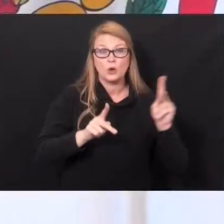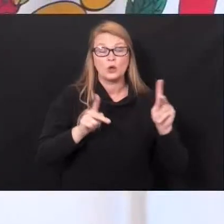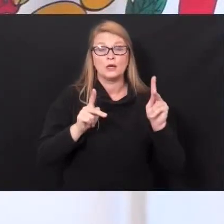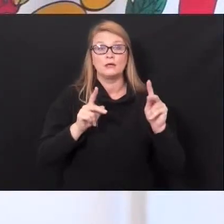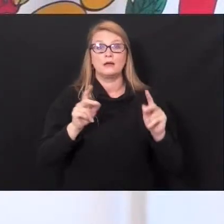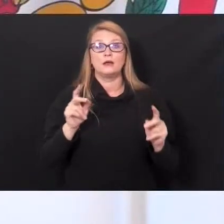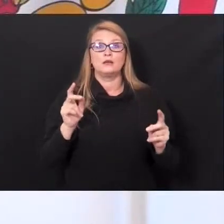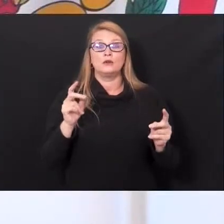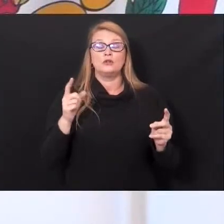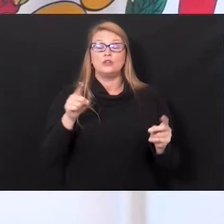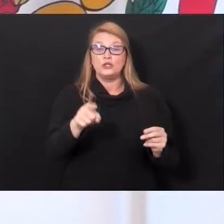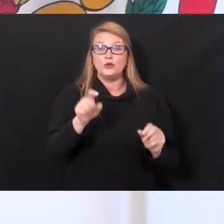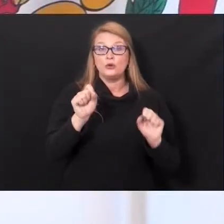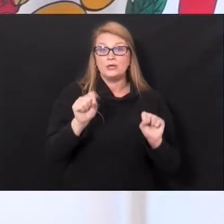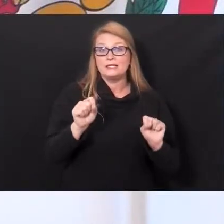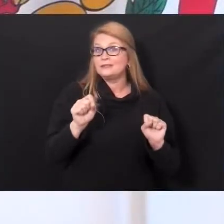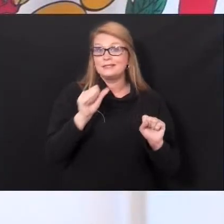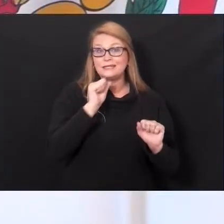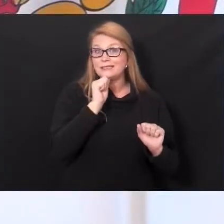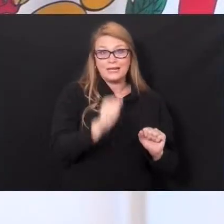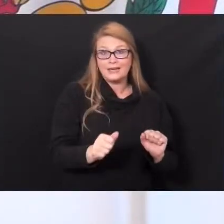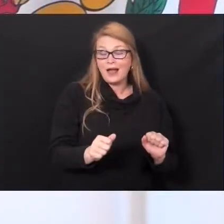that, you know, you cannot